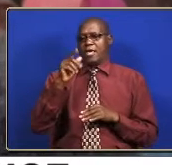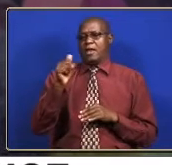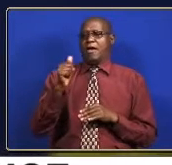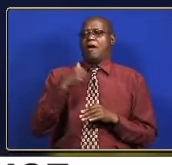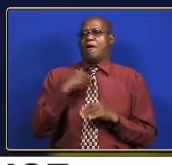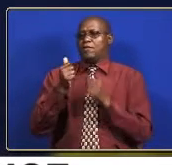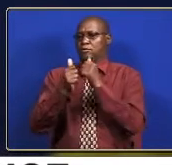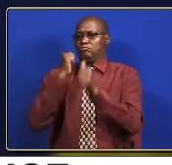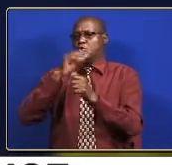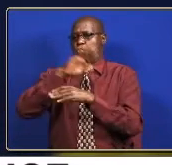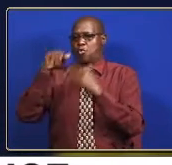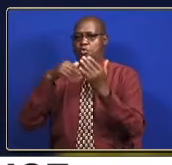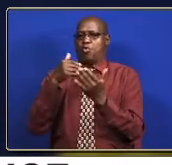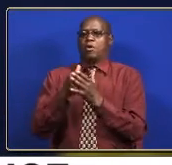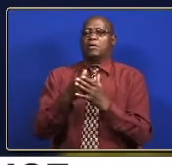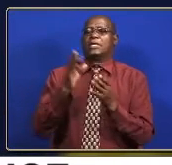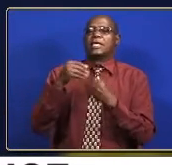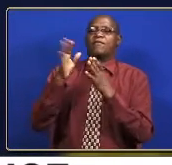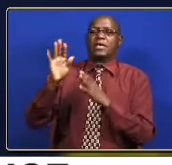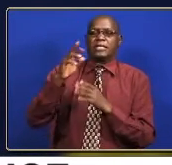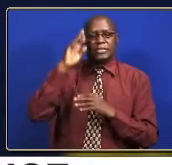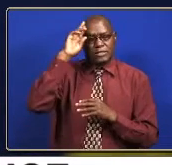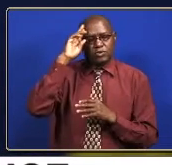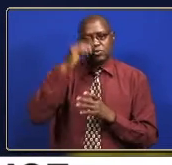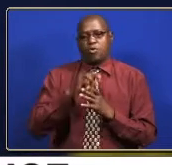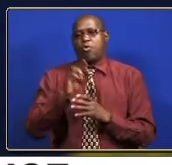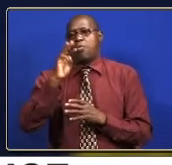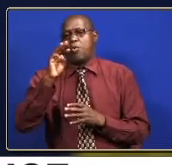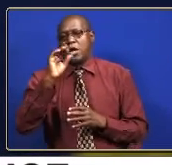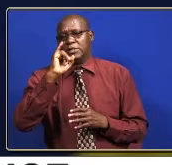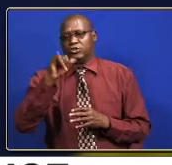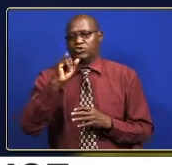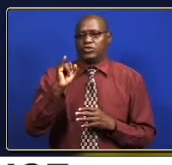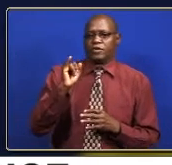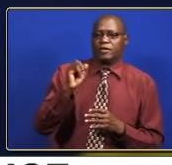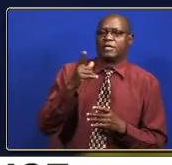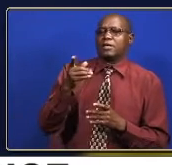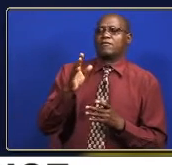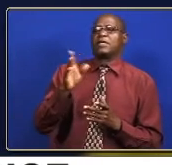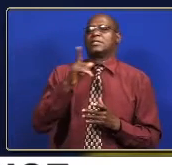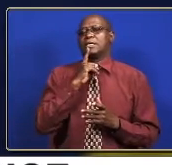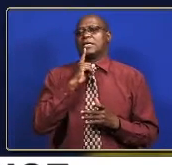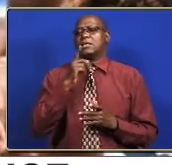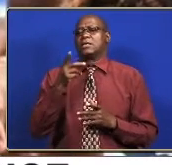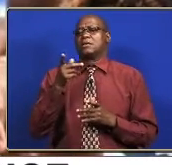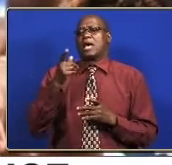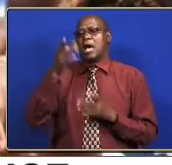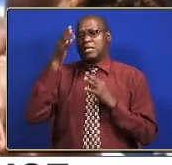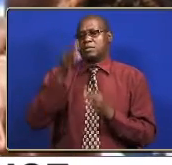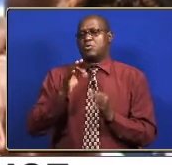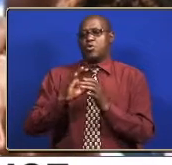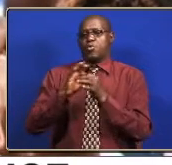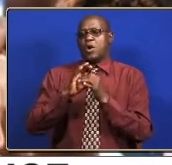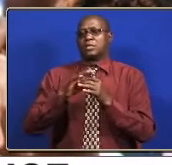coalitions. Given his reason, Wanjigi labeled Kenya Kwanza and Azimio la Umoja as tribal outfits made for selfish